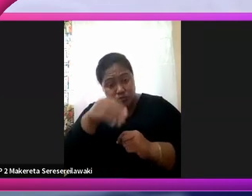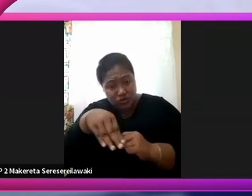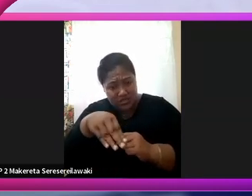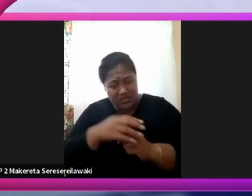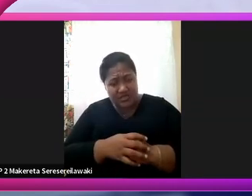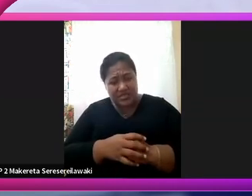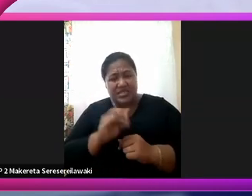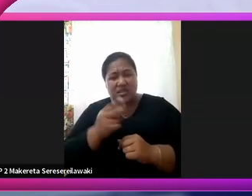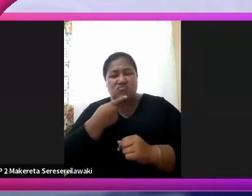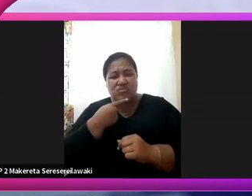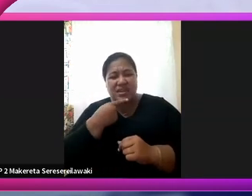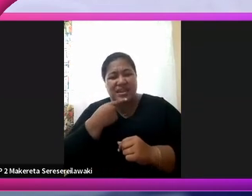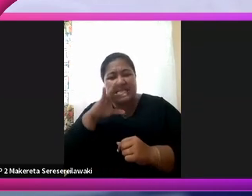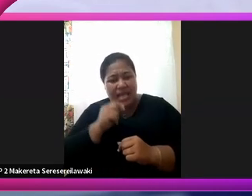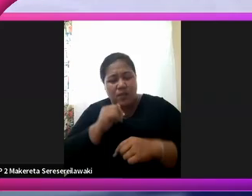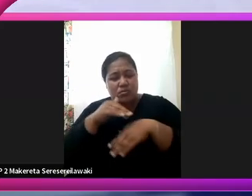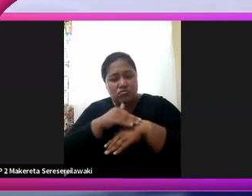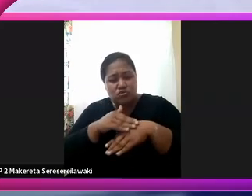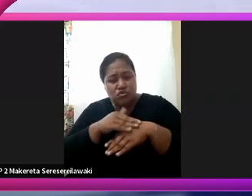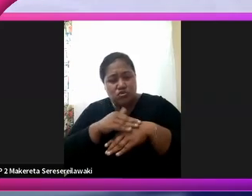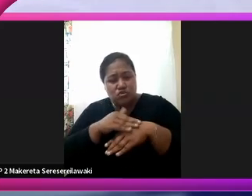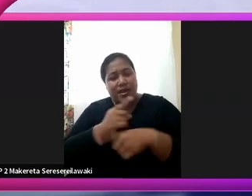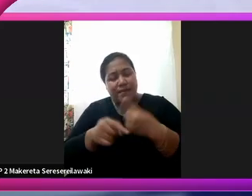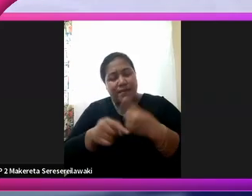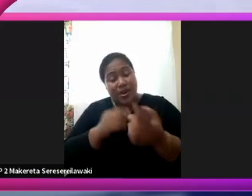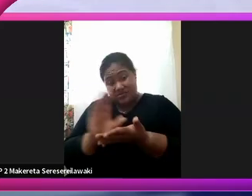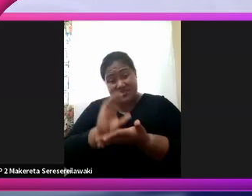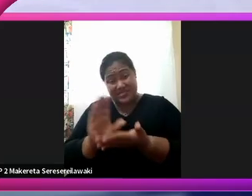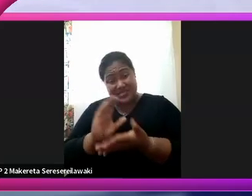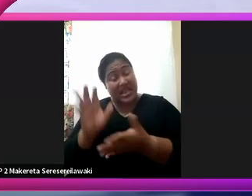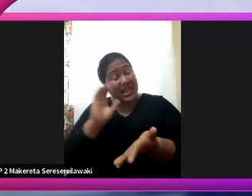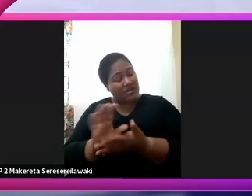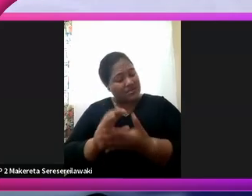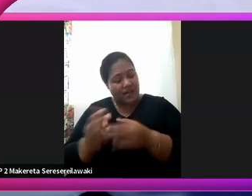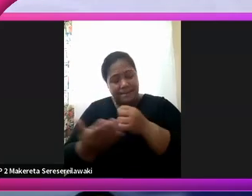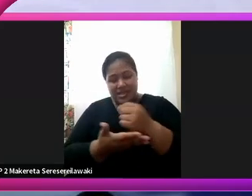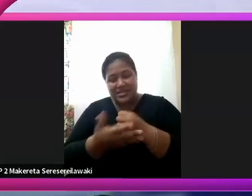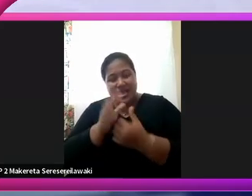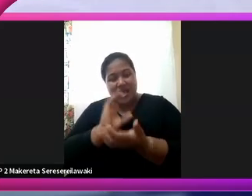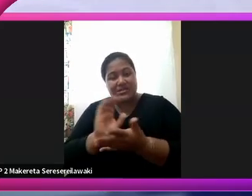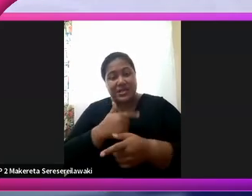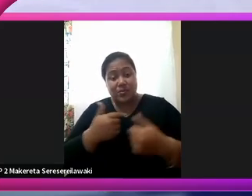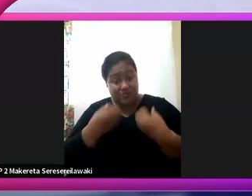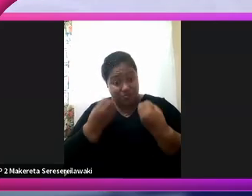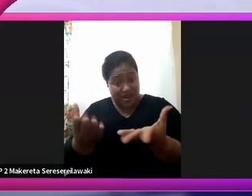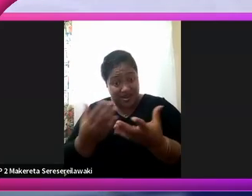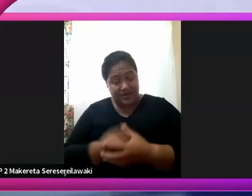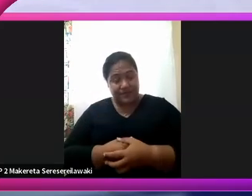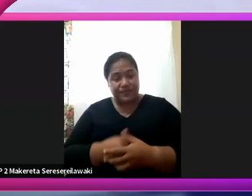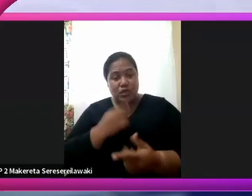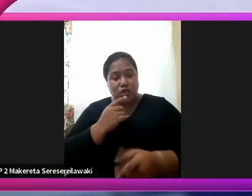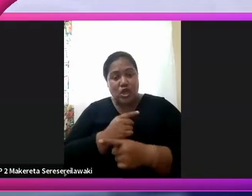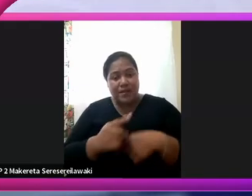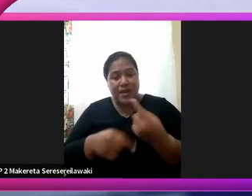the red and some is blue. We talk about counseling. Counseling is the basic counseling that we provide. Yes, so talk about